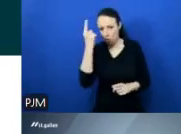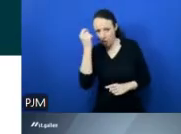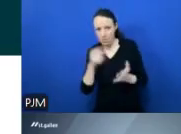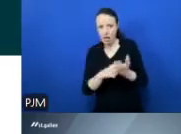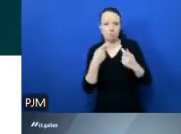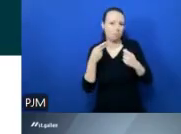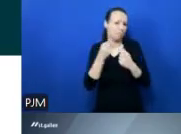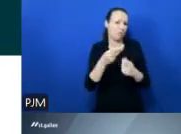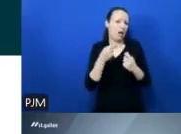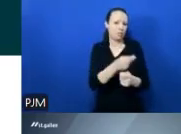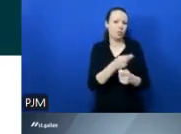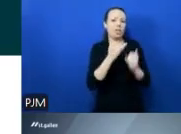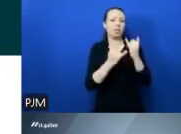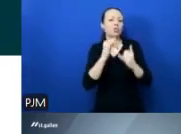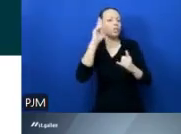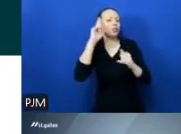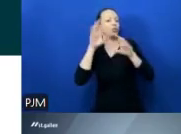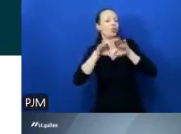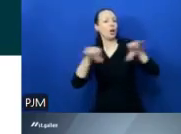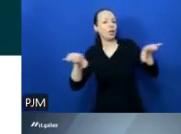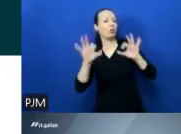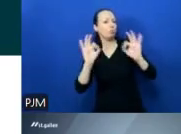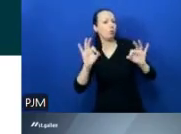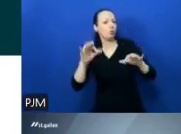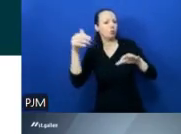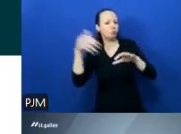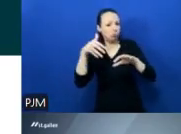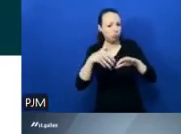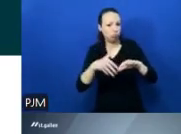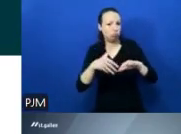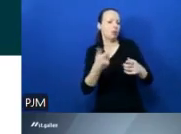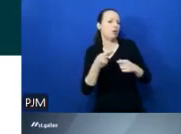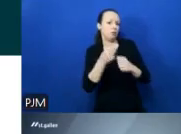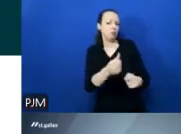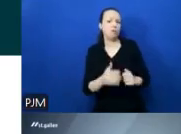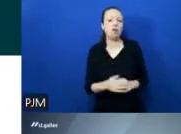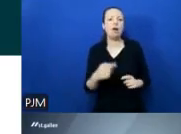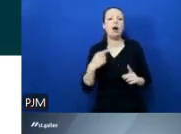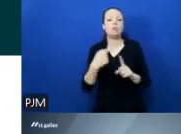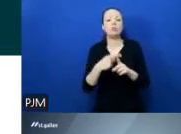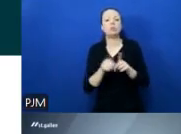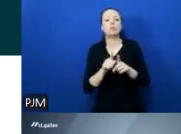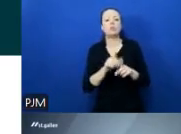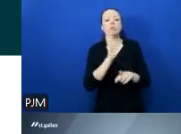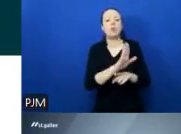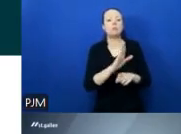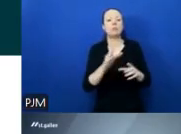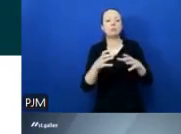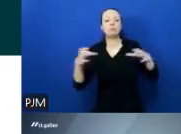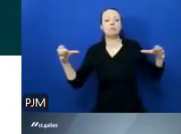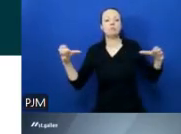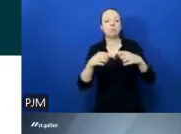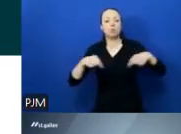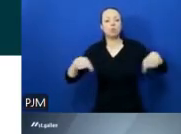is financed from wastewater fees. We also have a decentralized retention